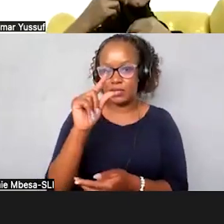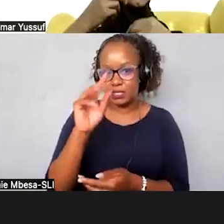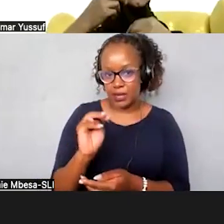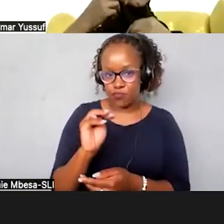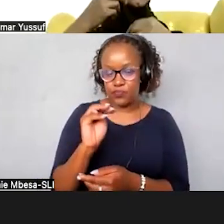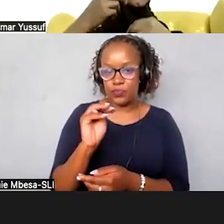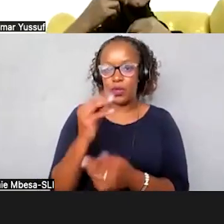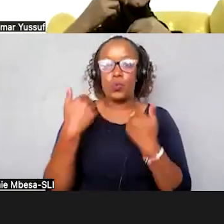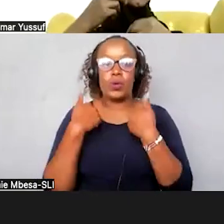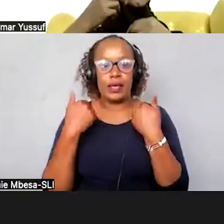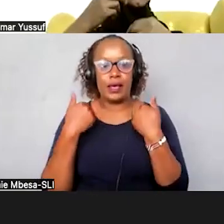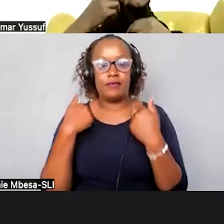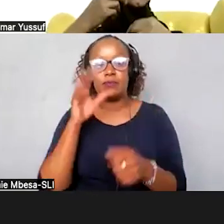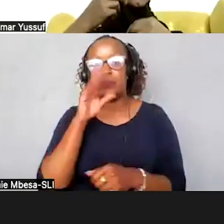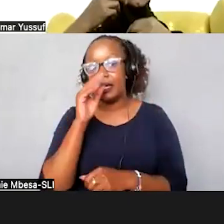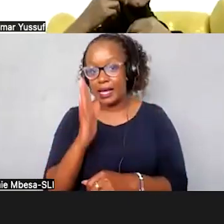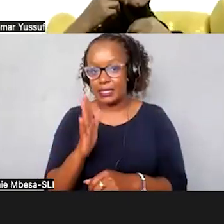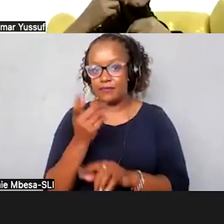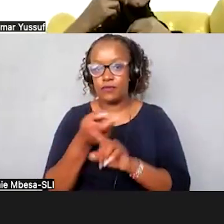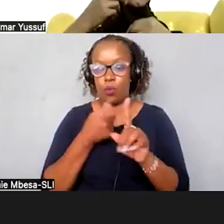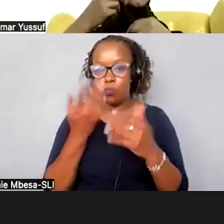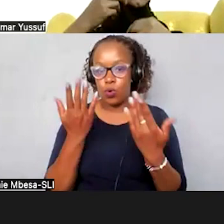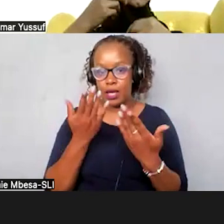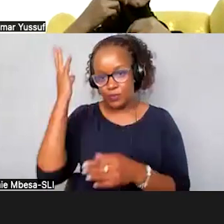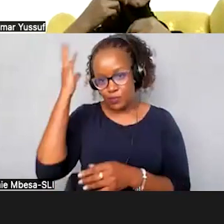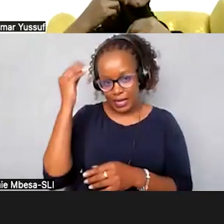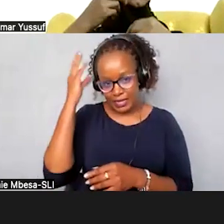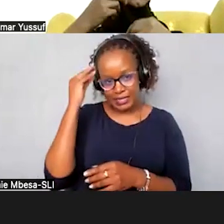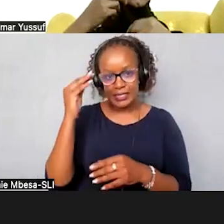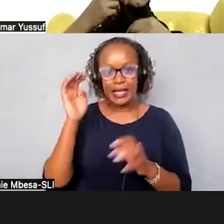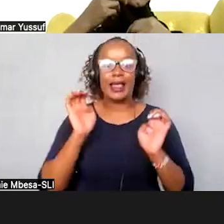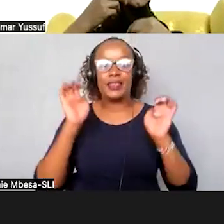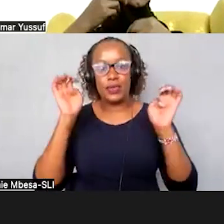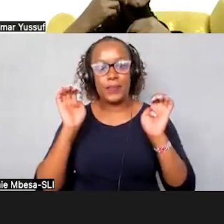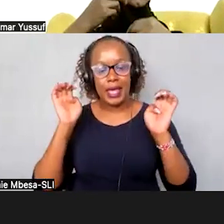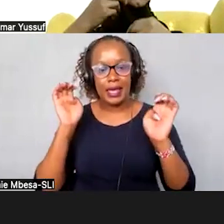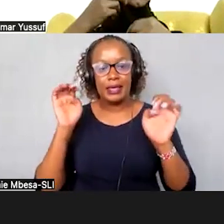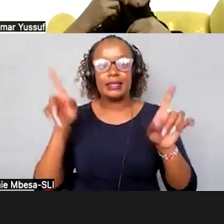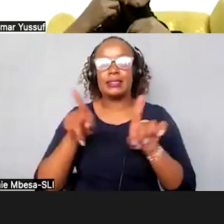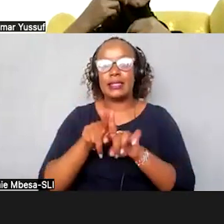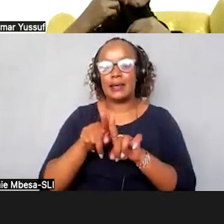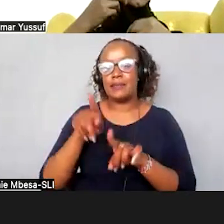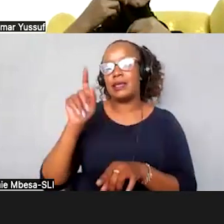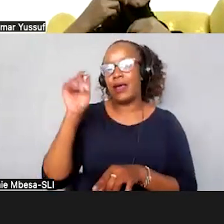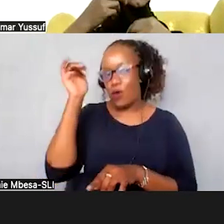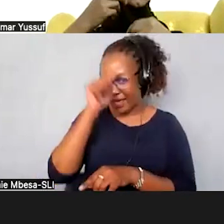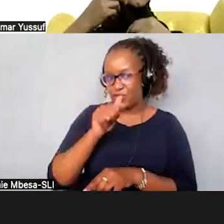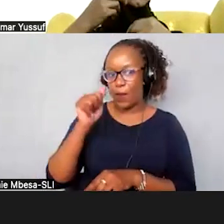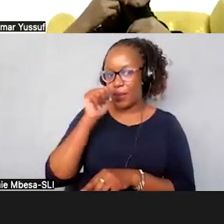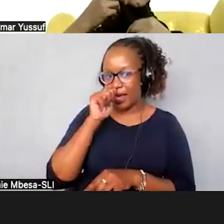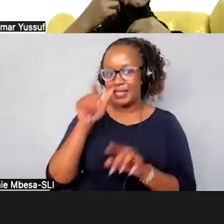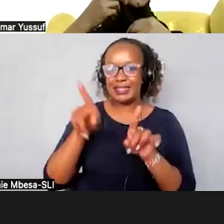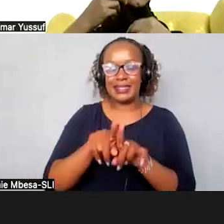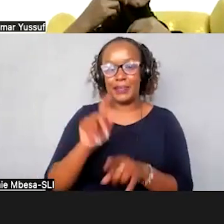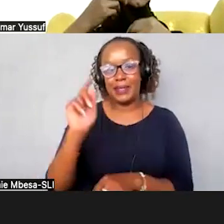joined by our speakers from Somaliland, Ethiopia, and Kenya, who will share with us their experiences, strategies of what